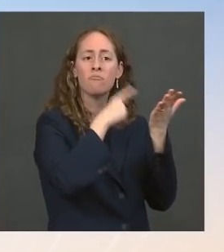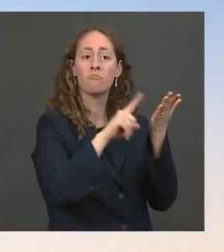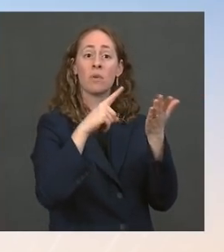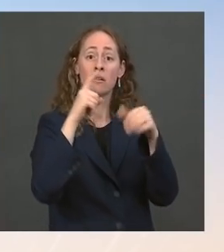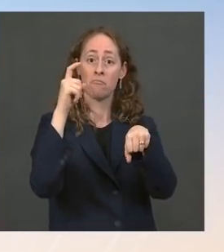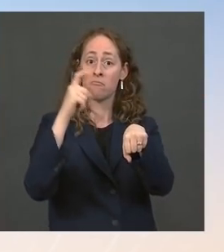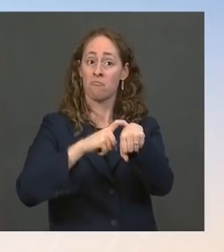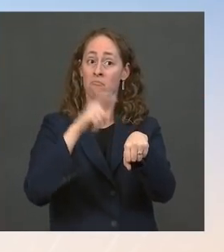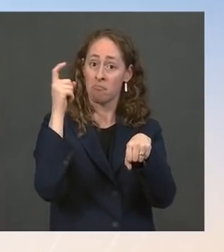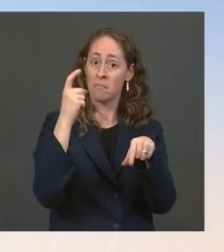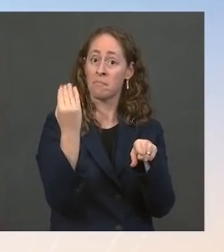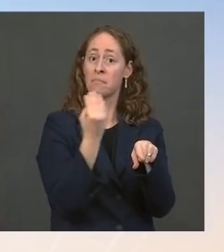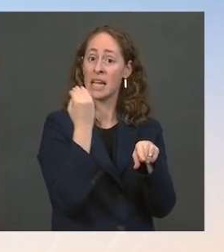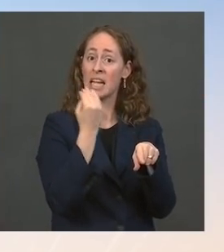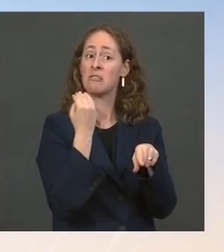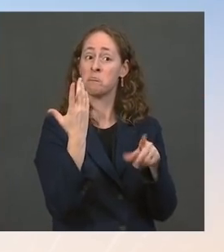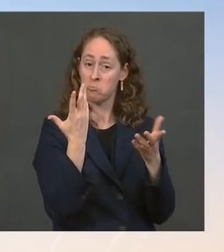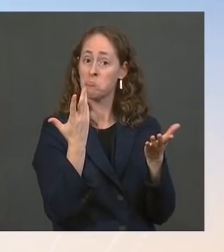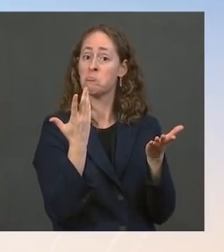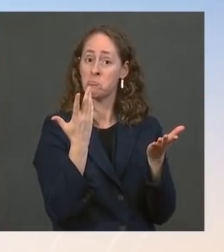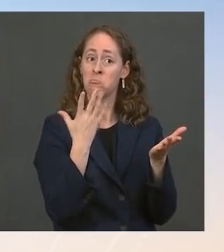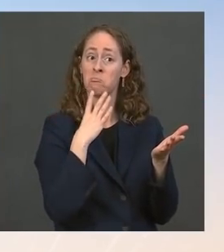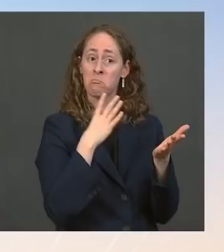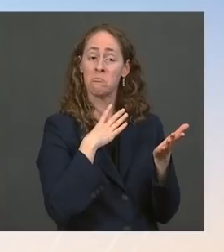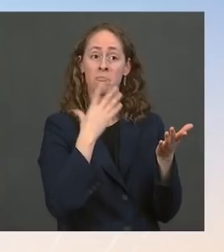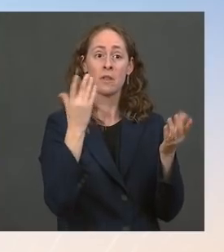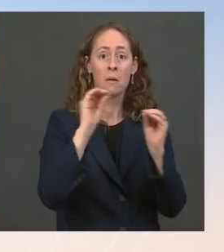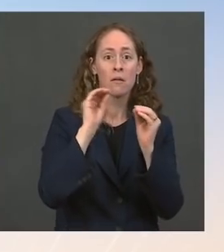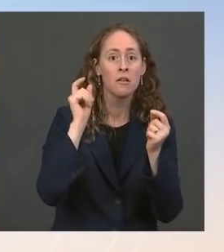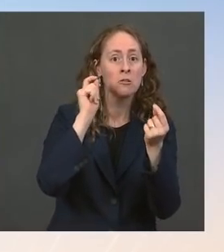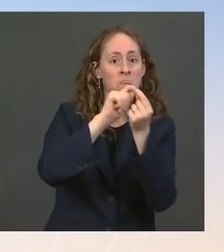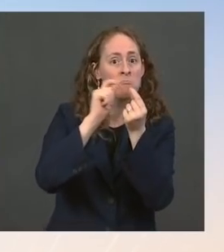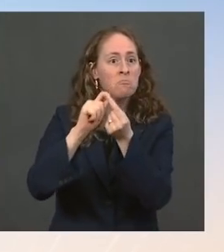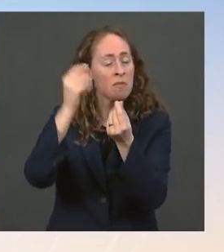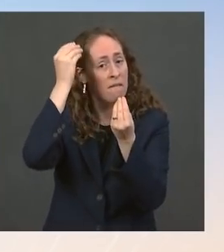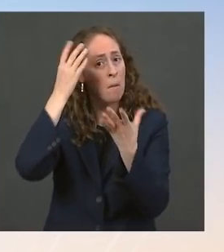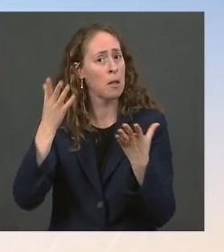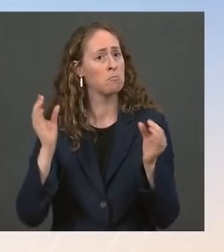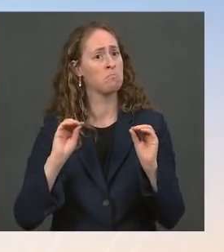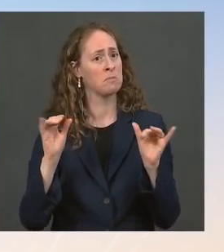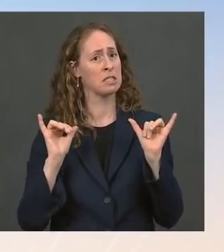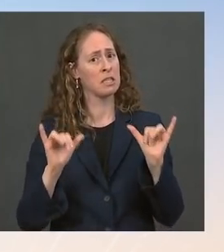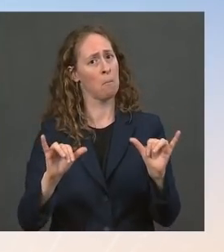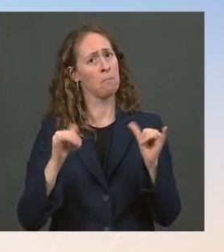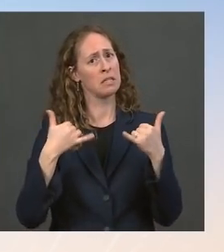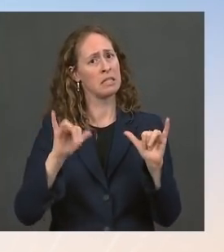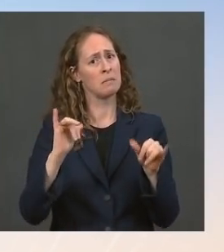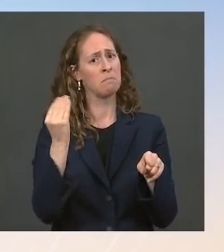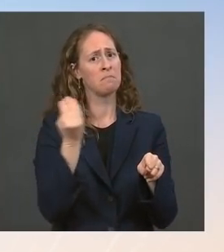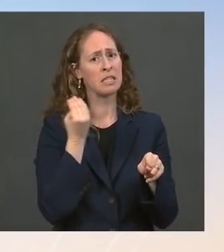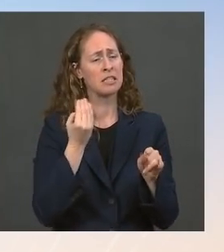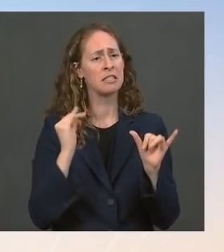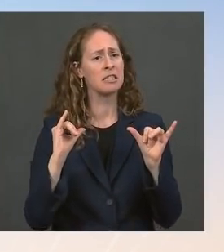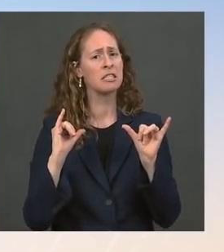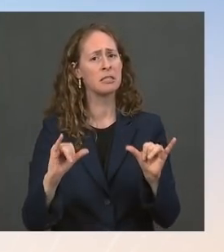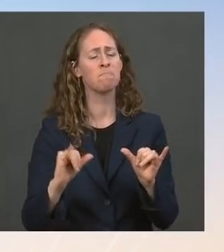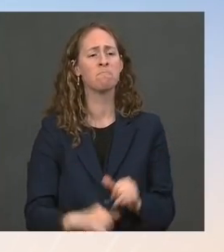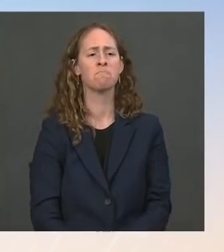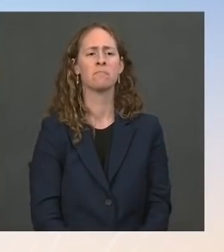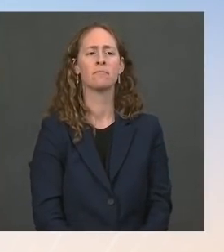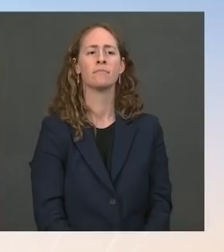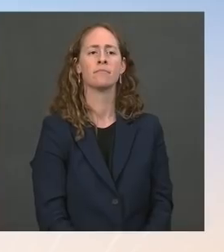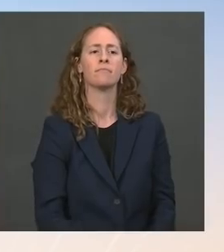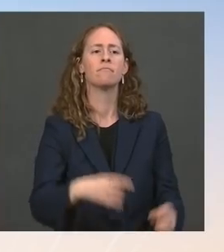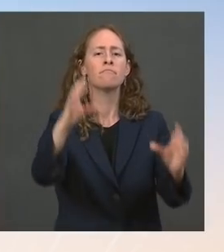any information to suggest that has changed, but our focus right now, and really his focus, is on finding common ground,